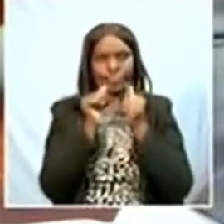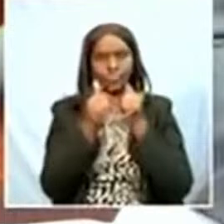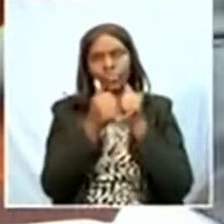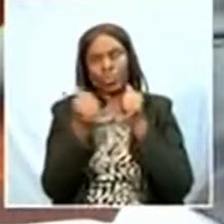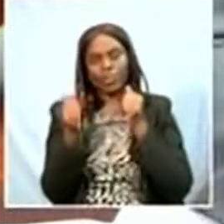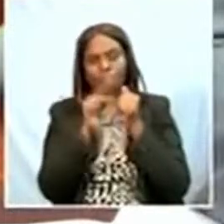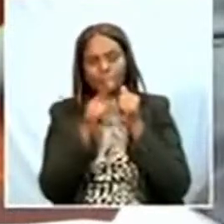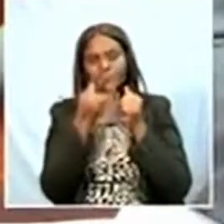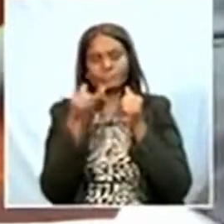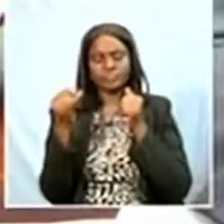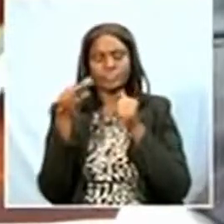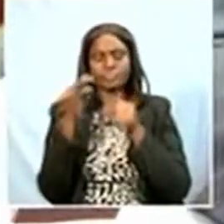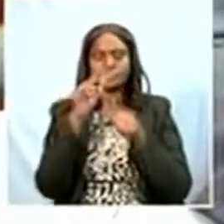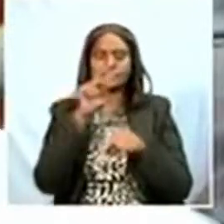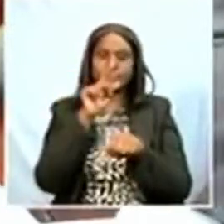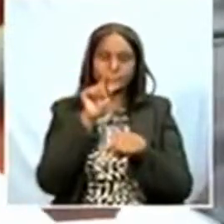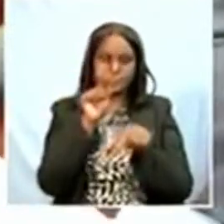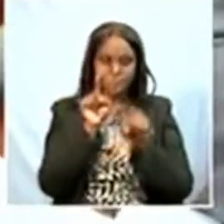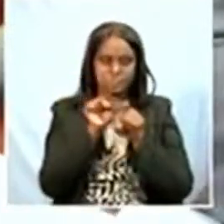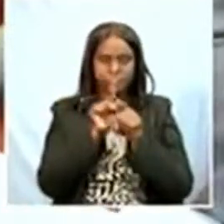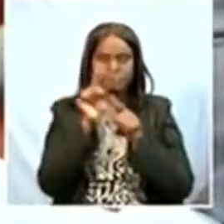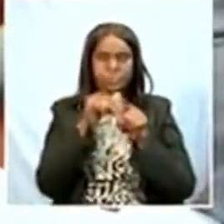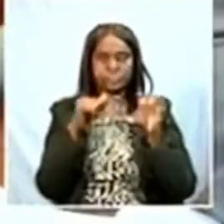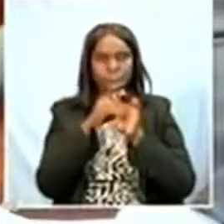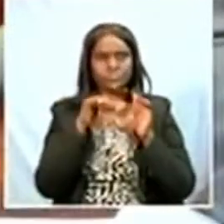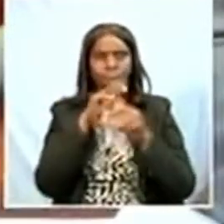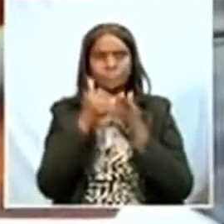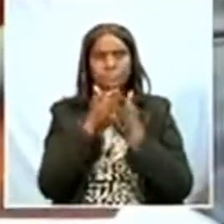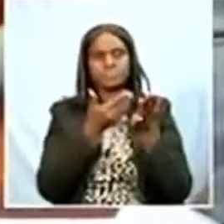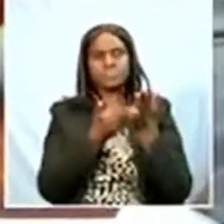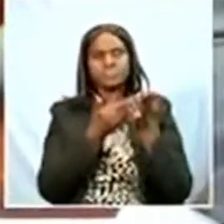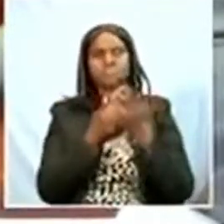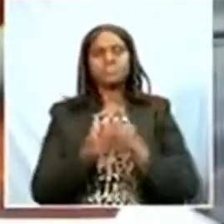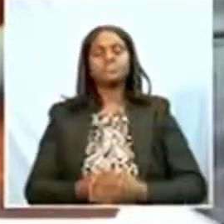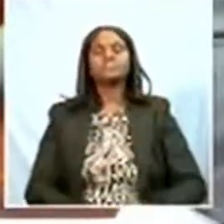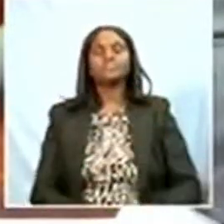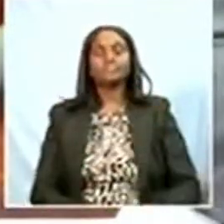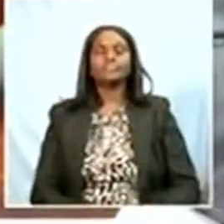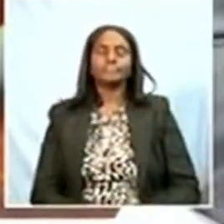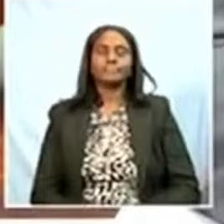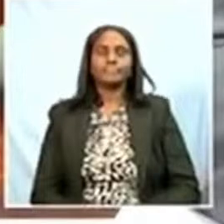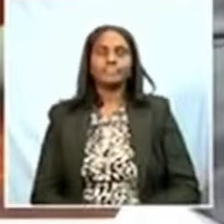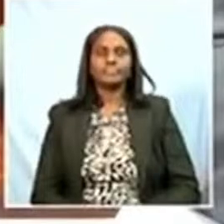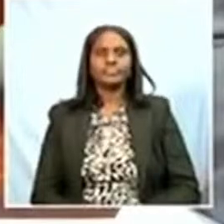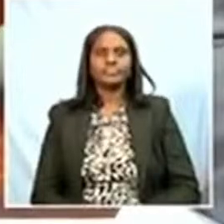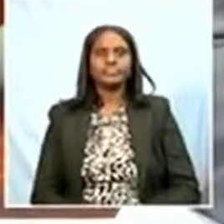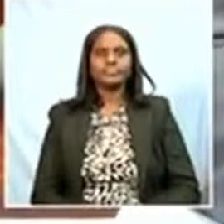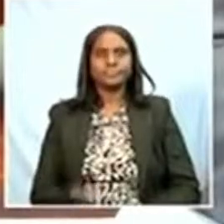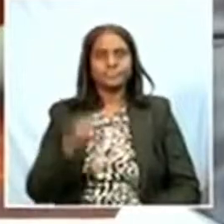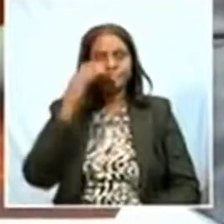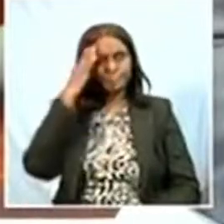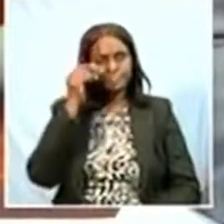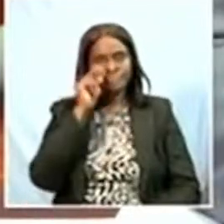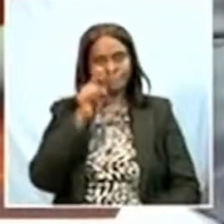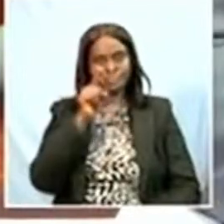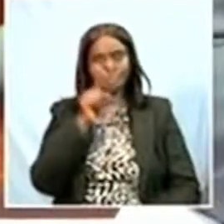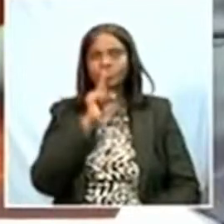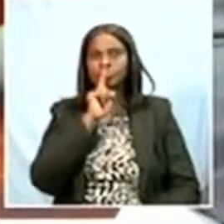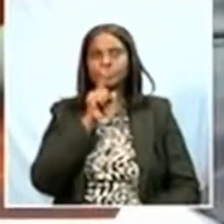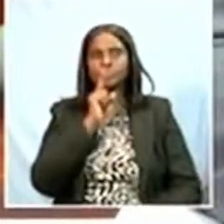issues of agriculture and the like, they are all included in there. Now, why would really